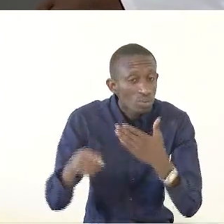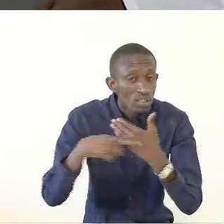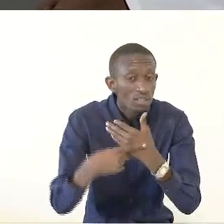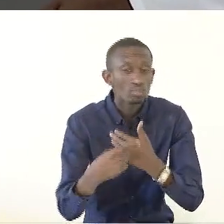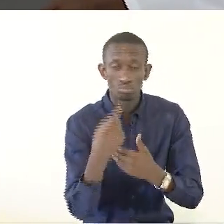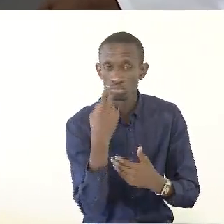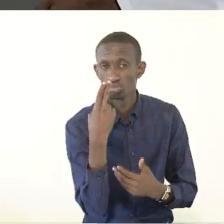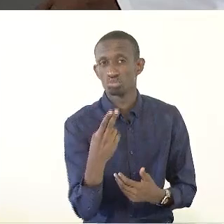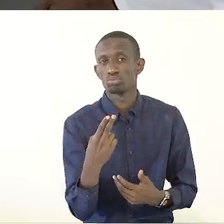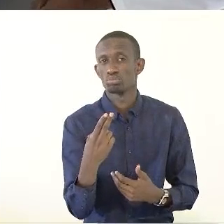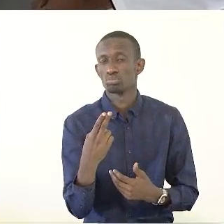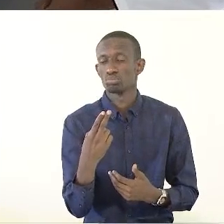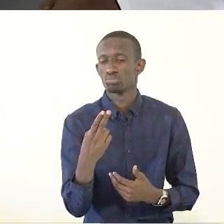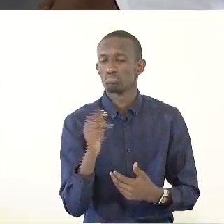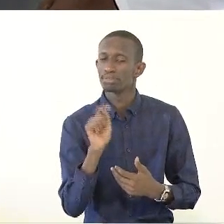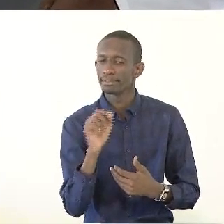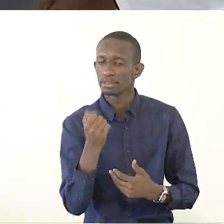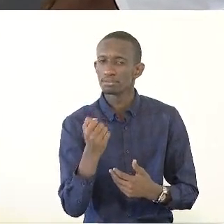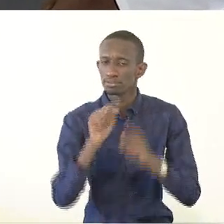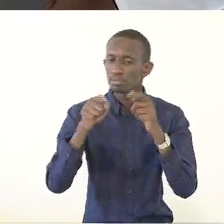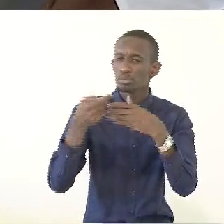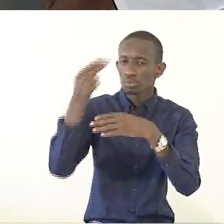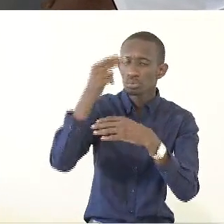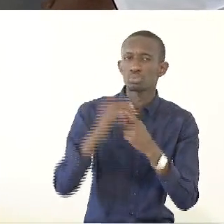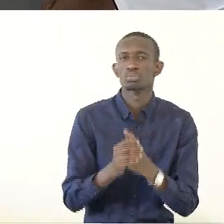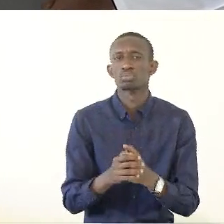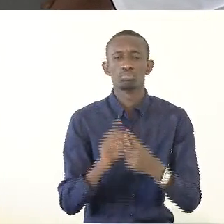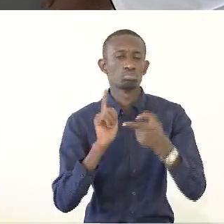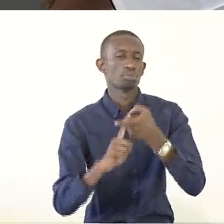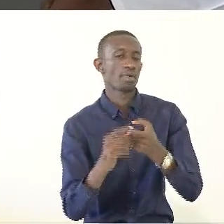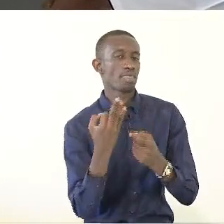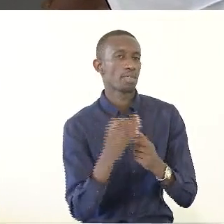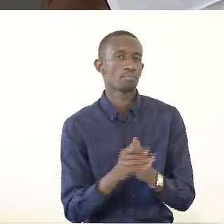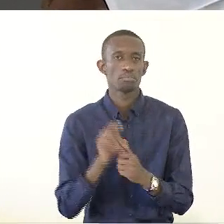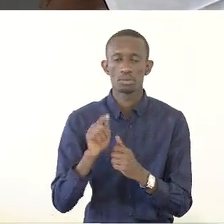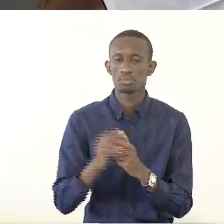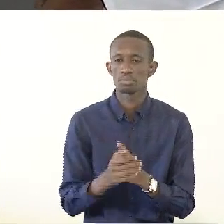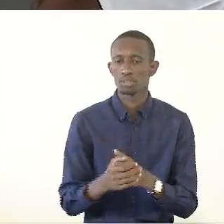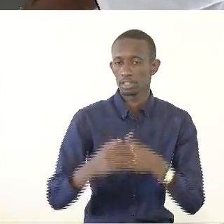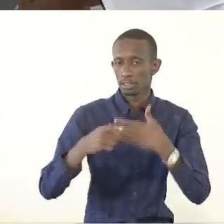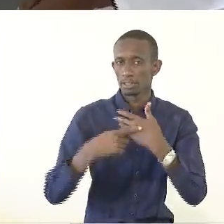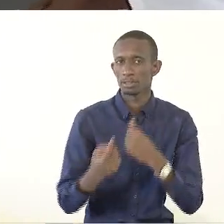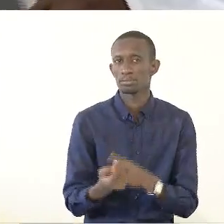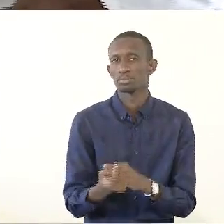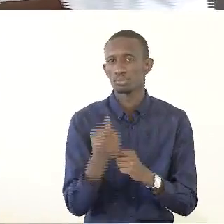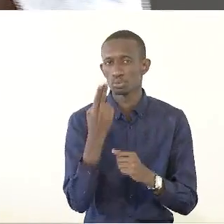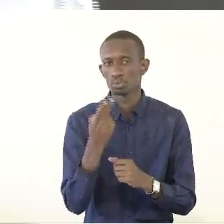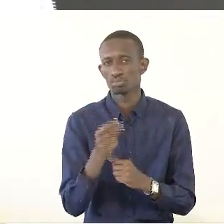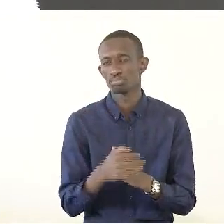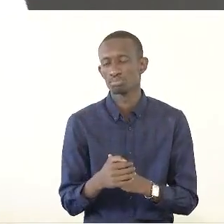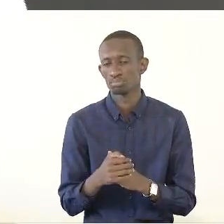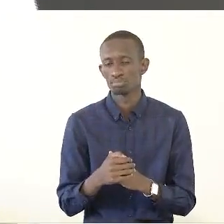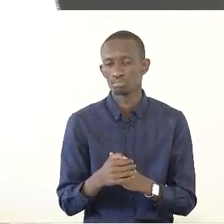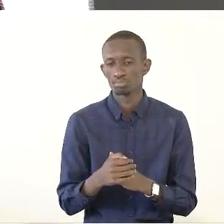2.5, then squared plus 3 times negative 2.5 minus 4. And when